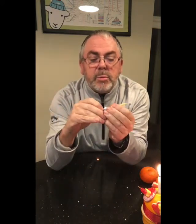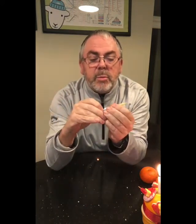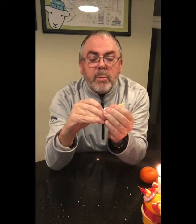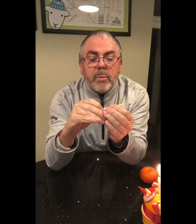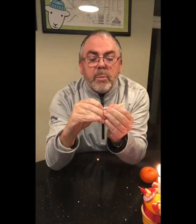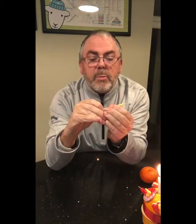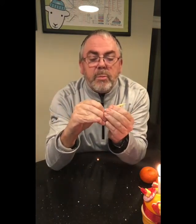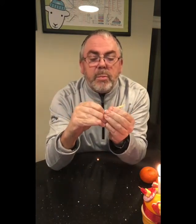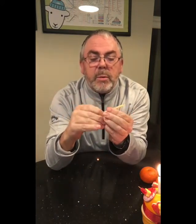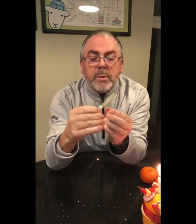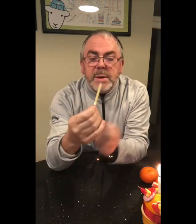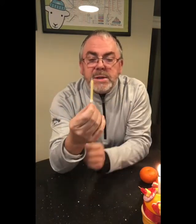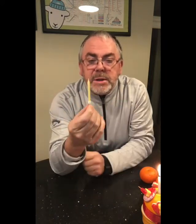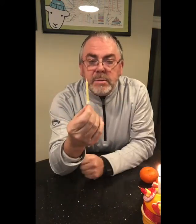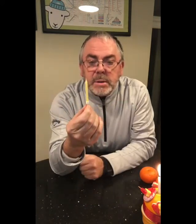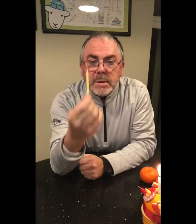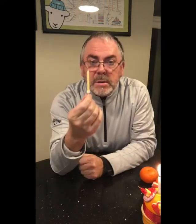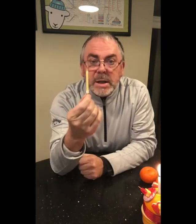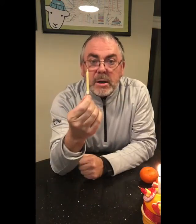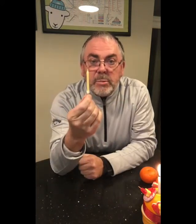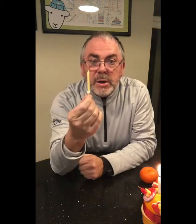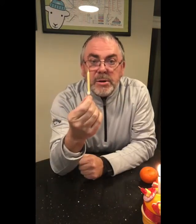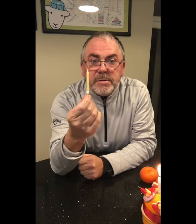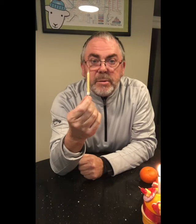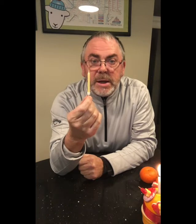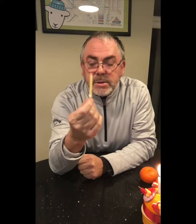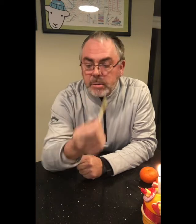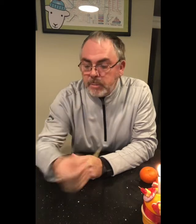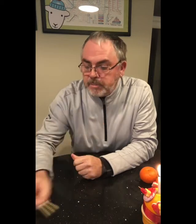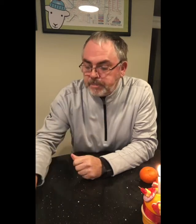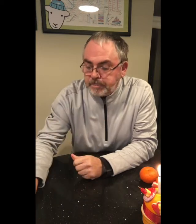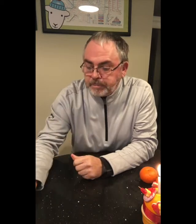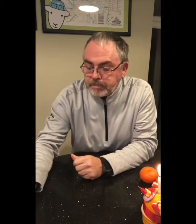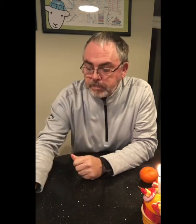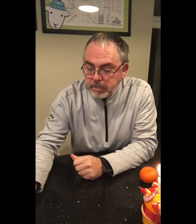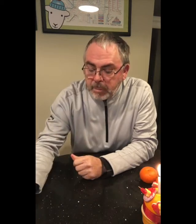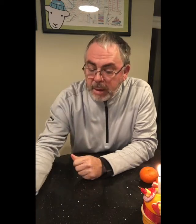can pop them into, and that could be useful later